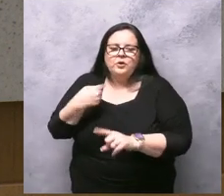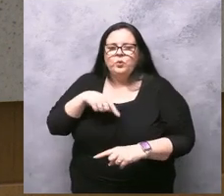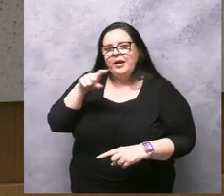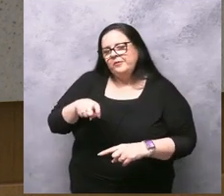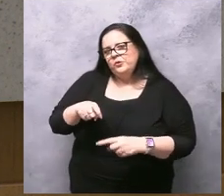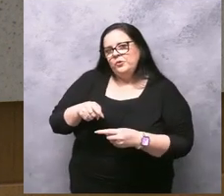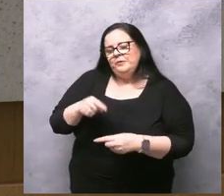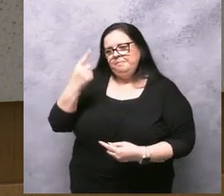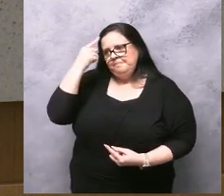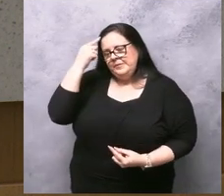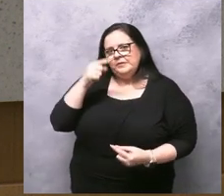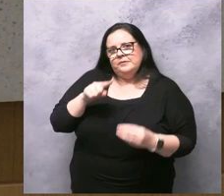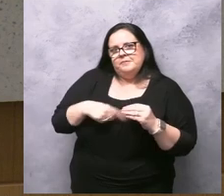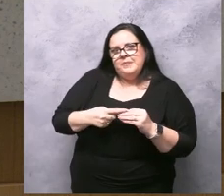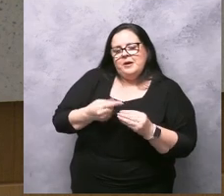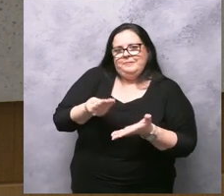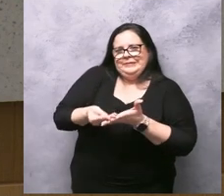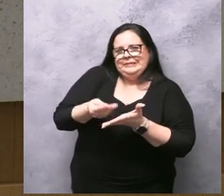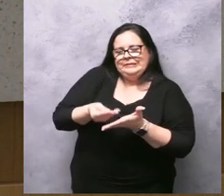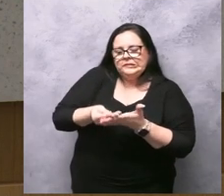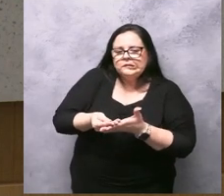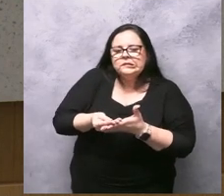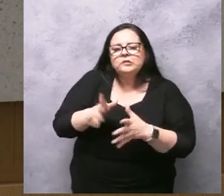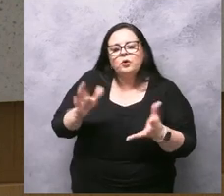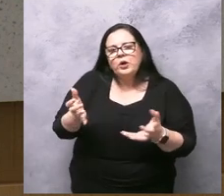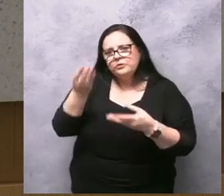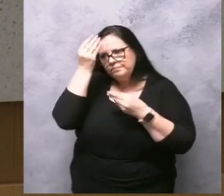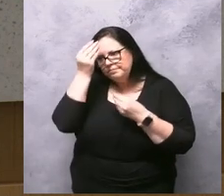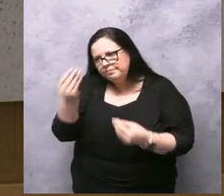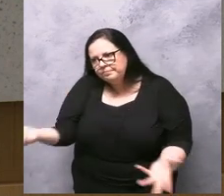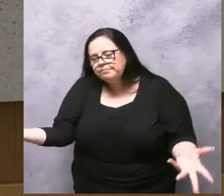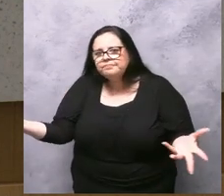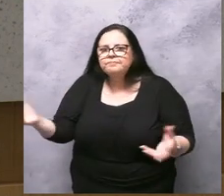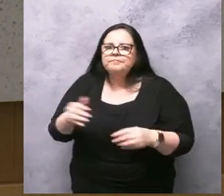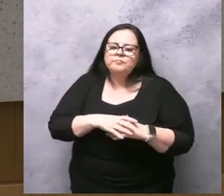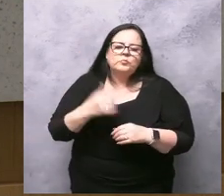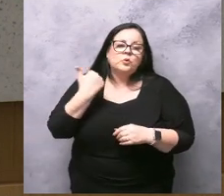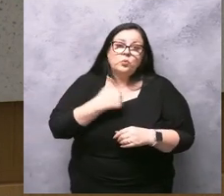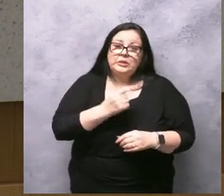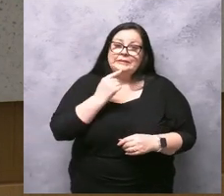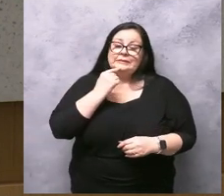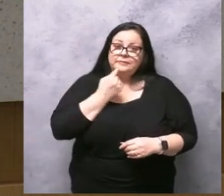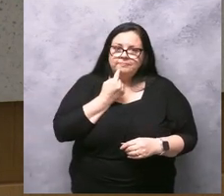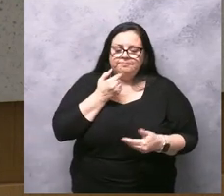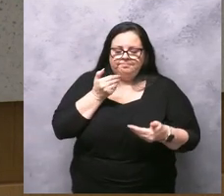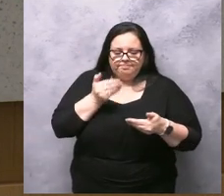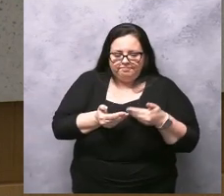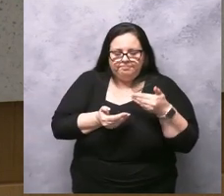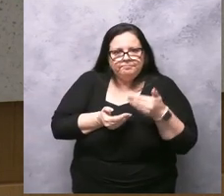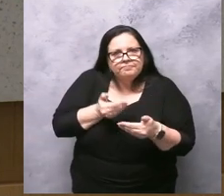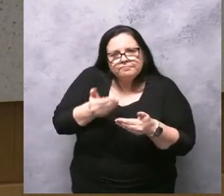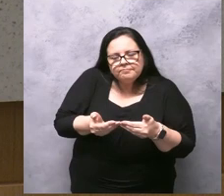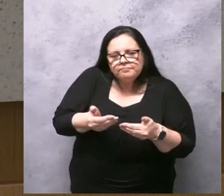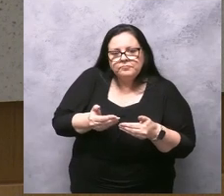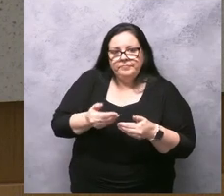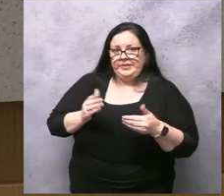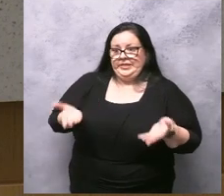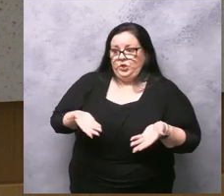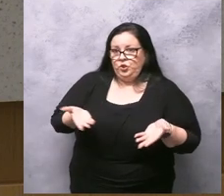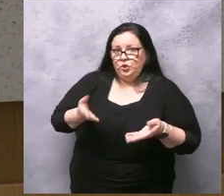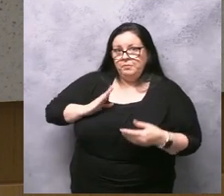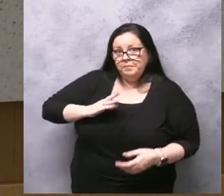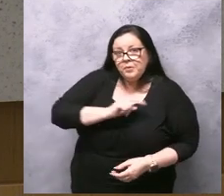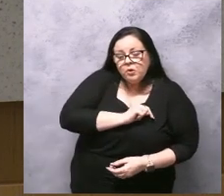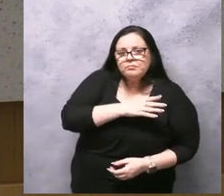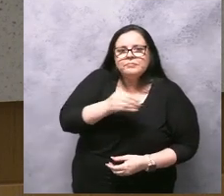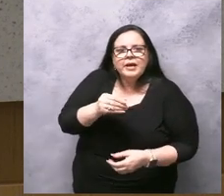budget cuts going forward. And we just wanted to assure our public that we're taking it very seriously, both at the board level and then